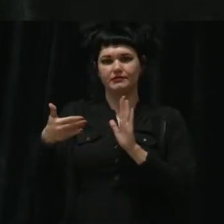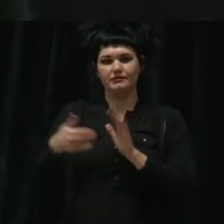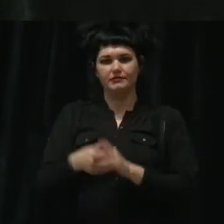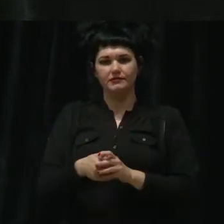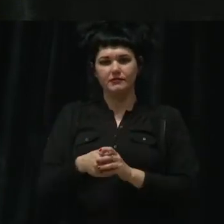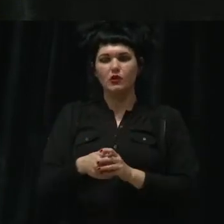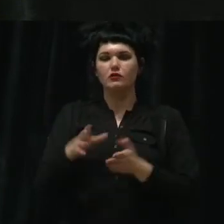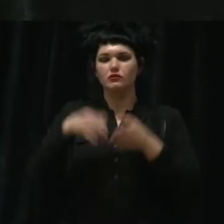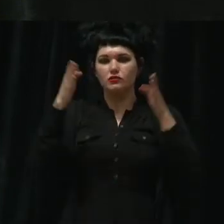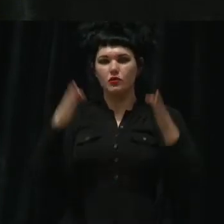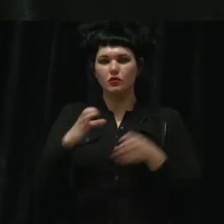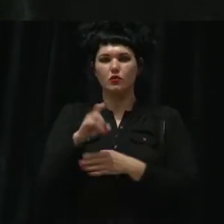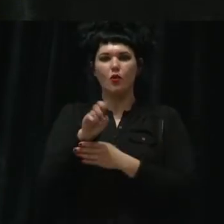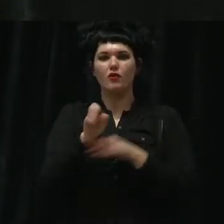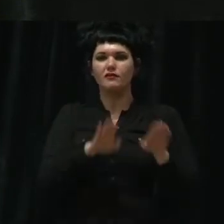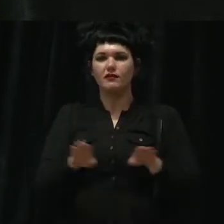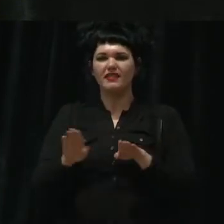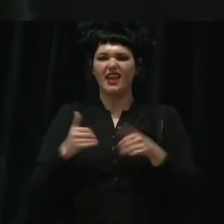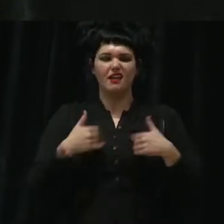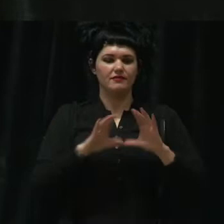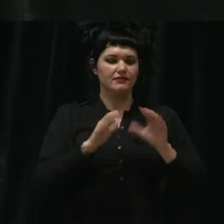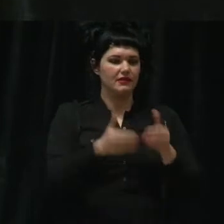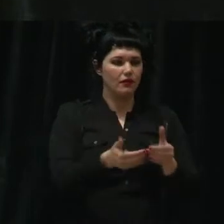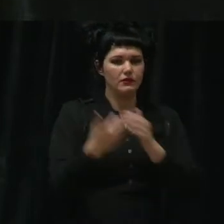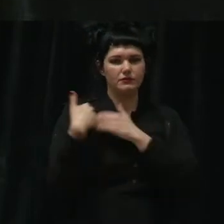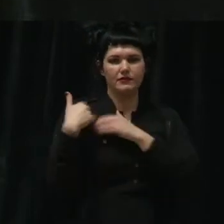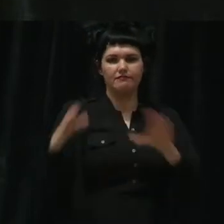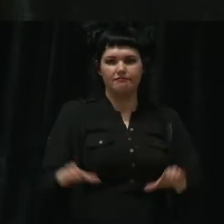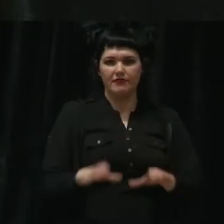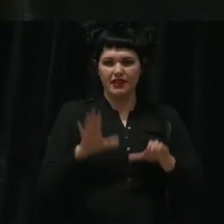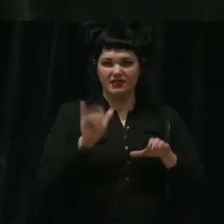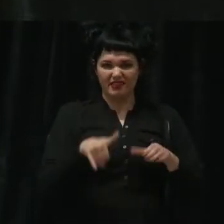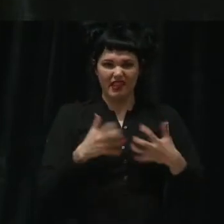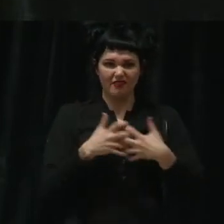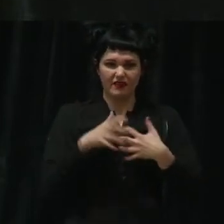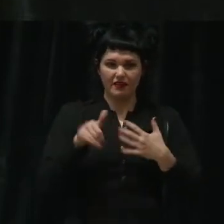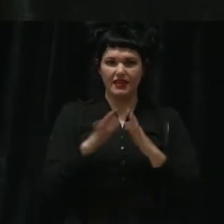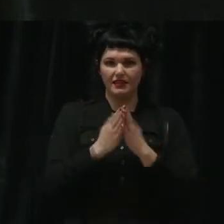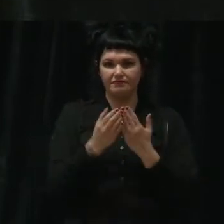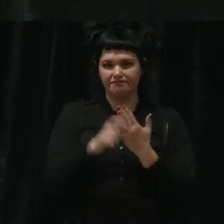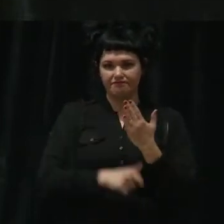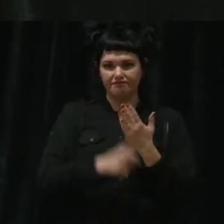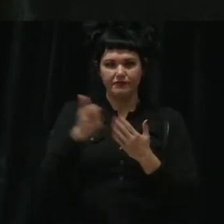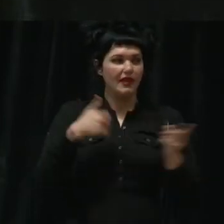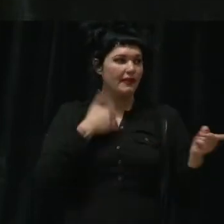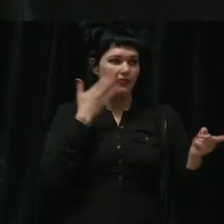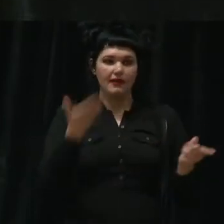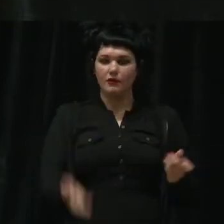of responsibility or a set of actions that fall in that place.